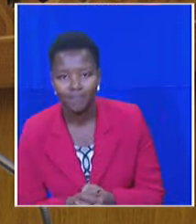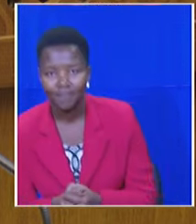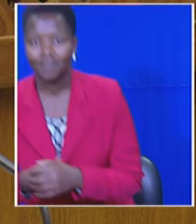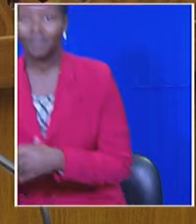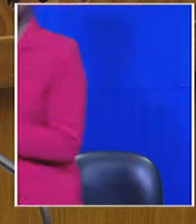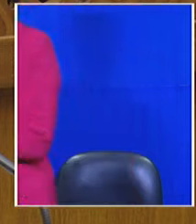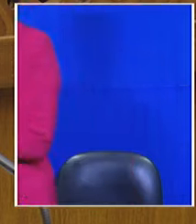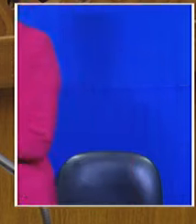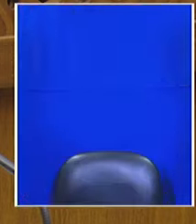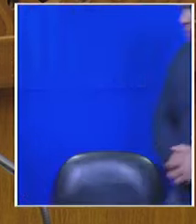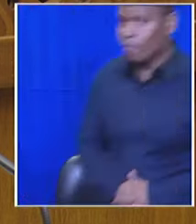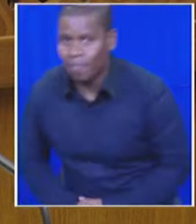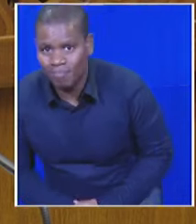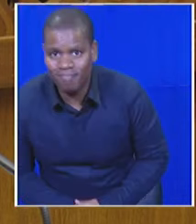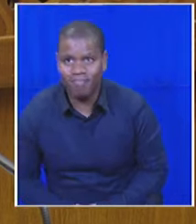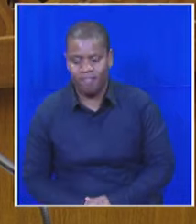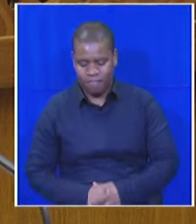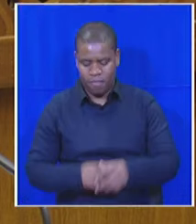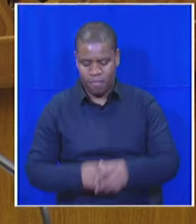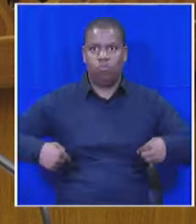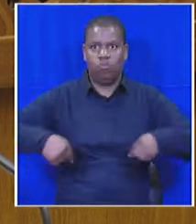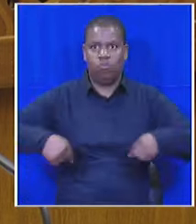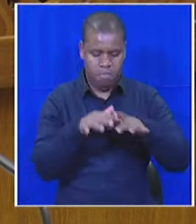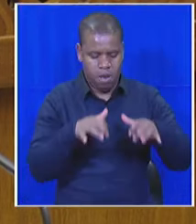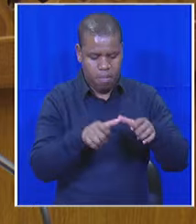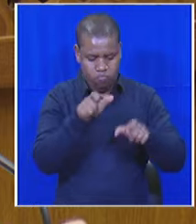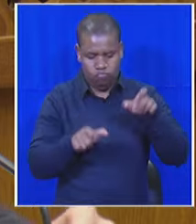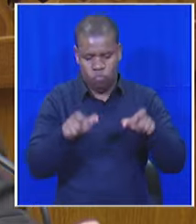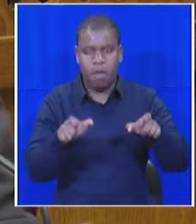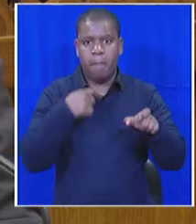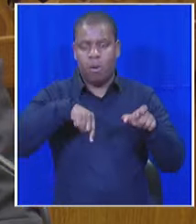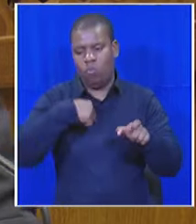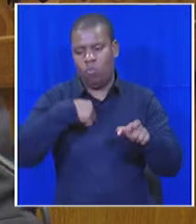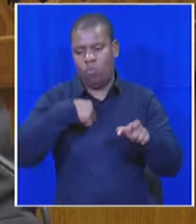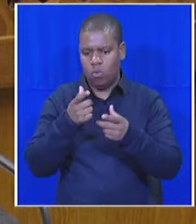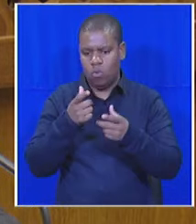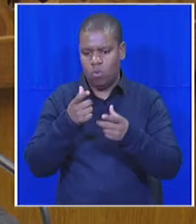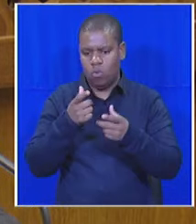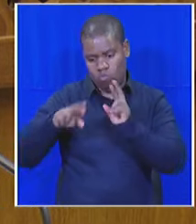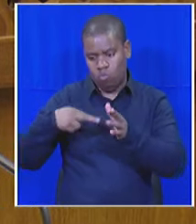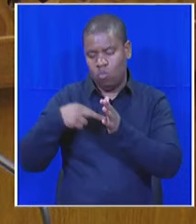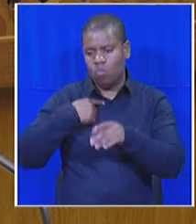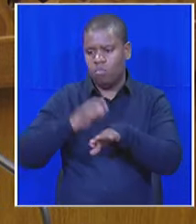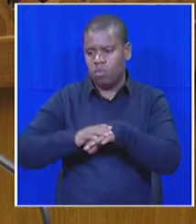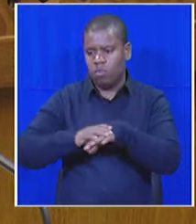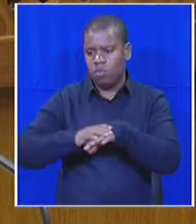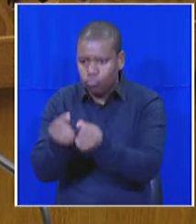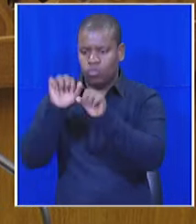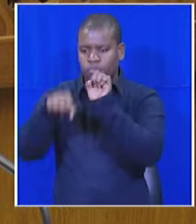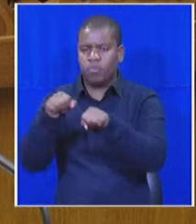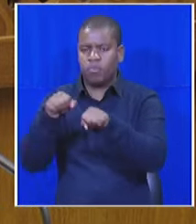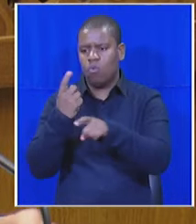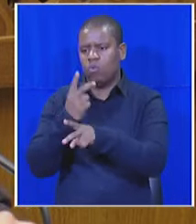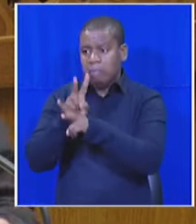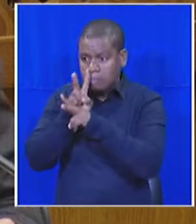hold this House accountable. We should have a dedicated committee to exercise over it that meets regularly. This will ensure proper